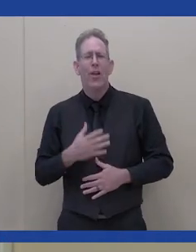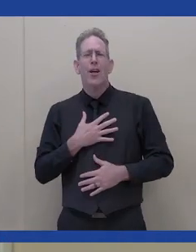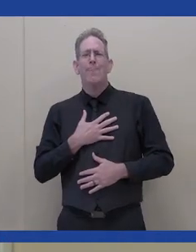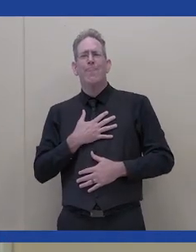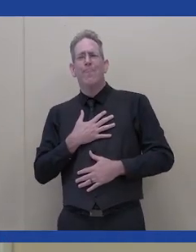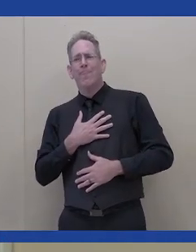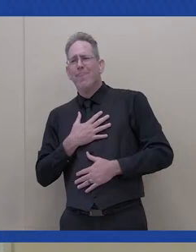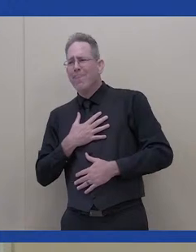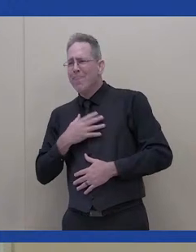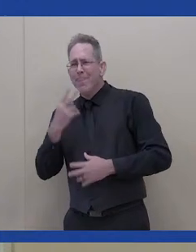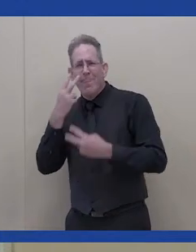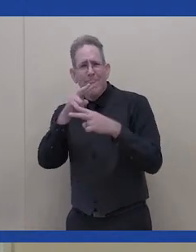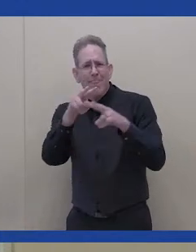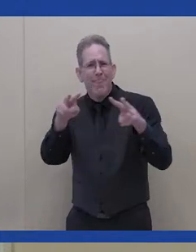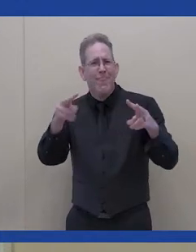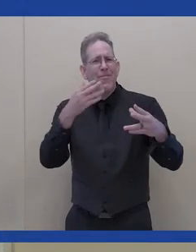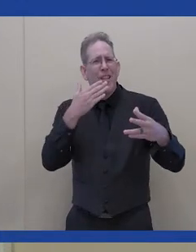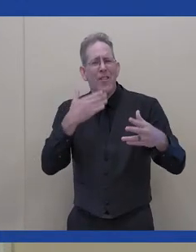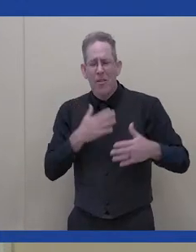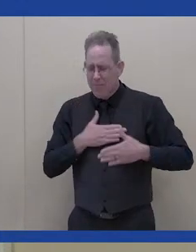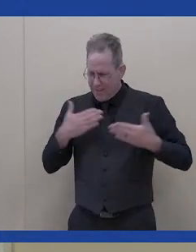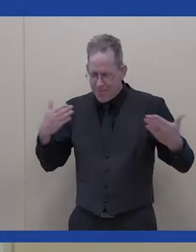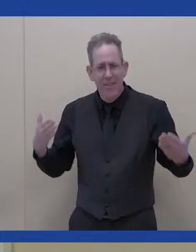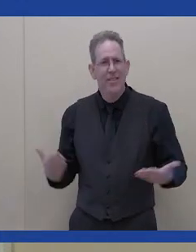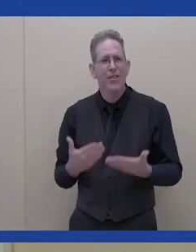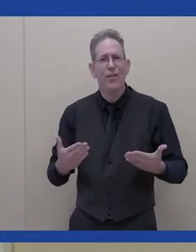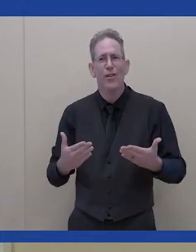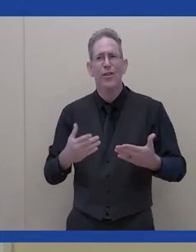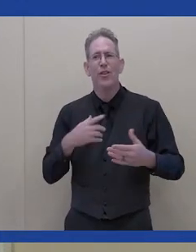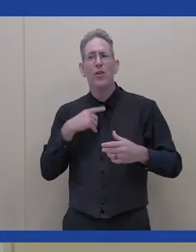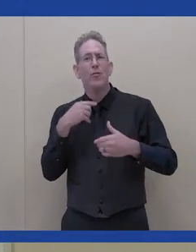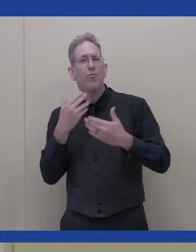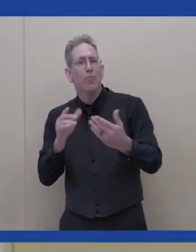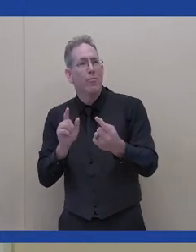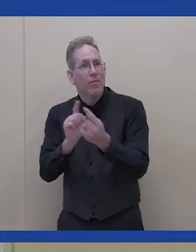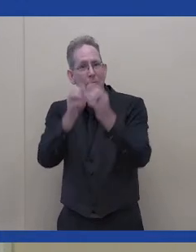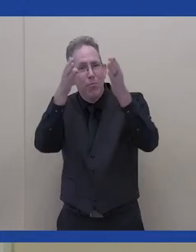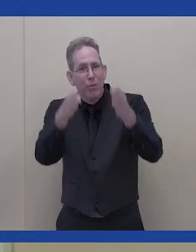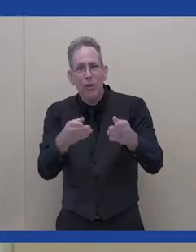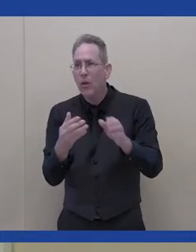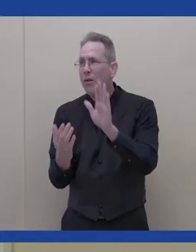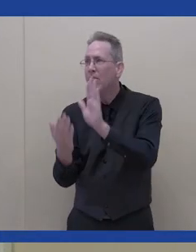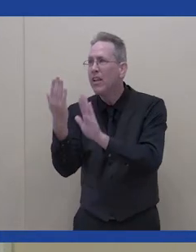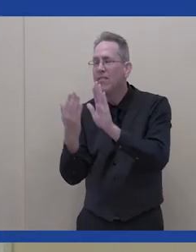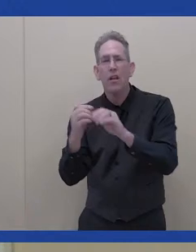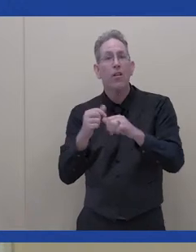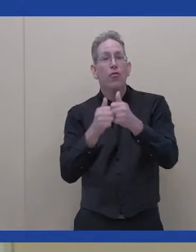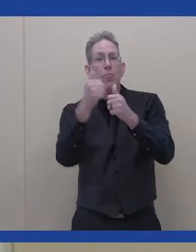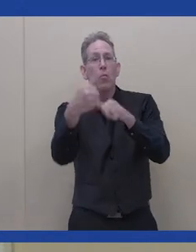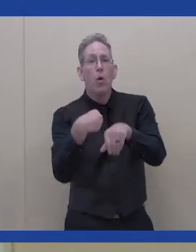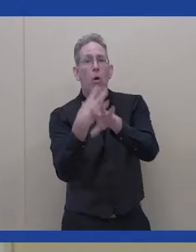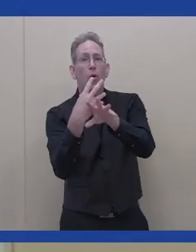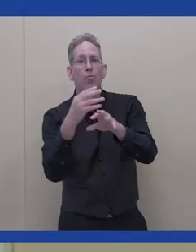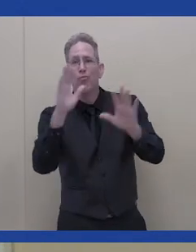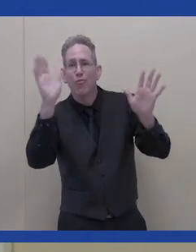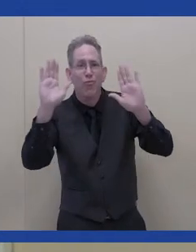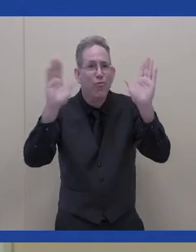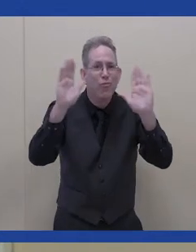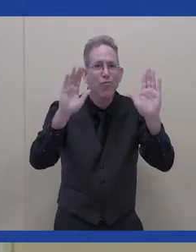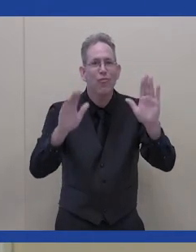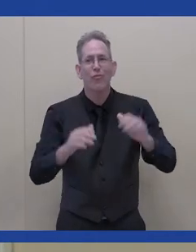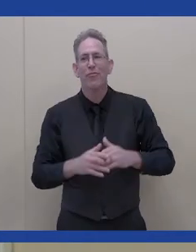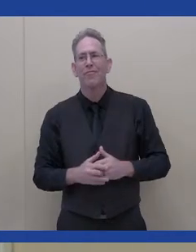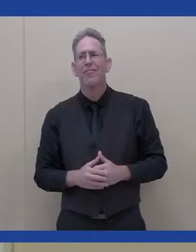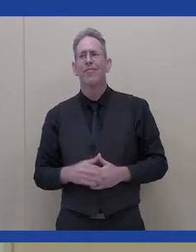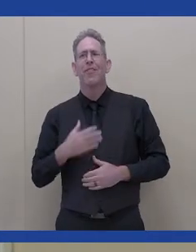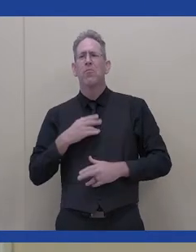historic night with all of you here in person and those of you watching online. I stand today before you both honored and humbled to be